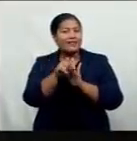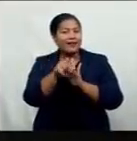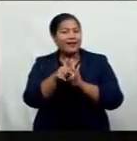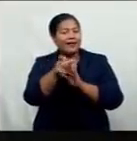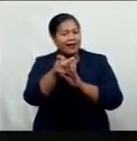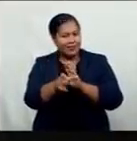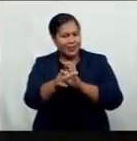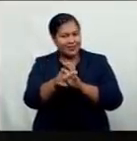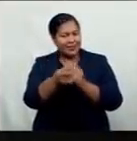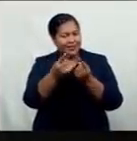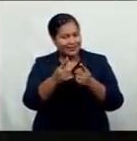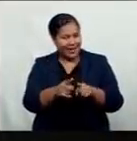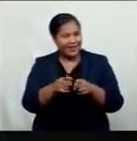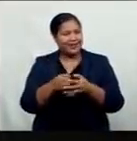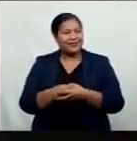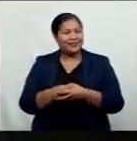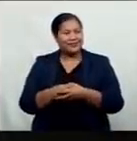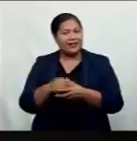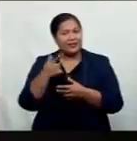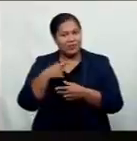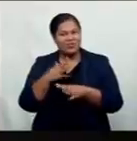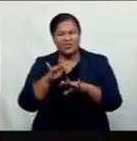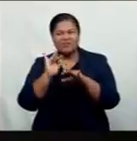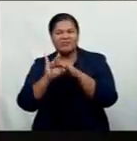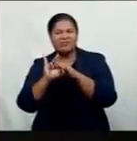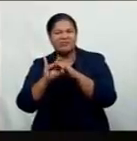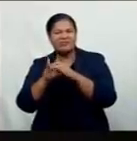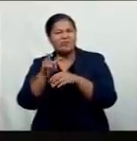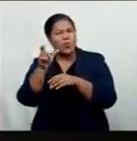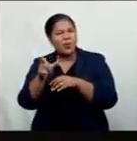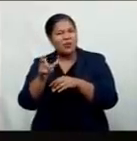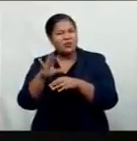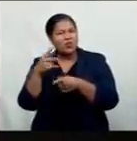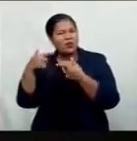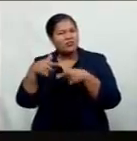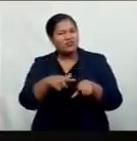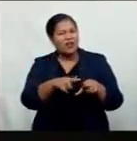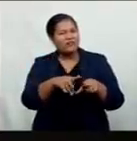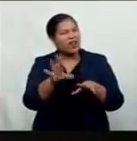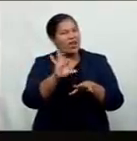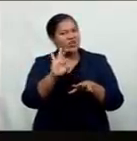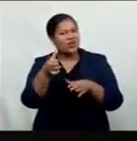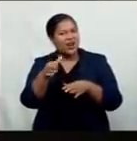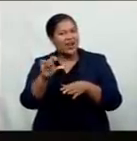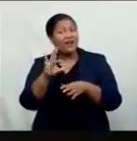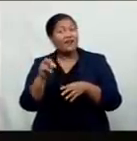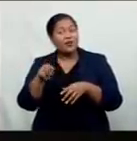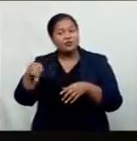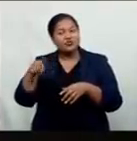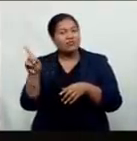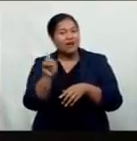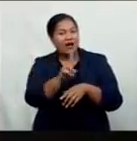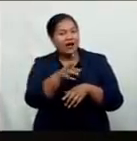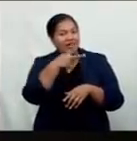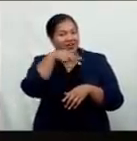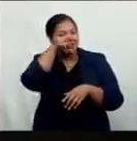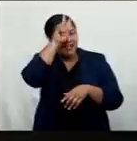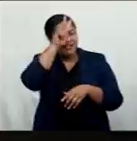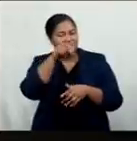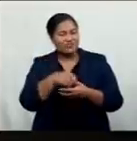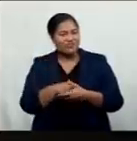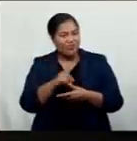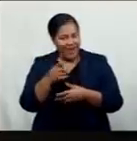patient or the deceased came into contact with individuals who had traveled unauthorized from Suva to Kadabu,